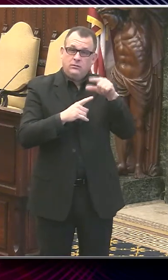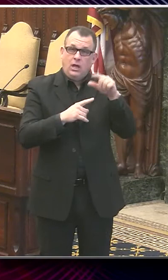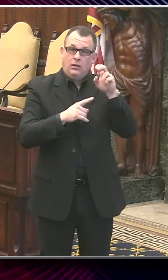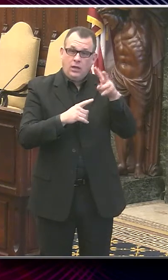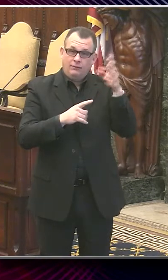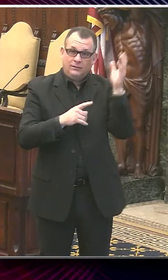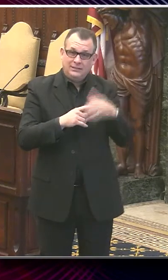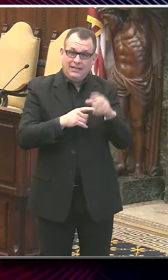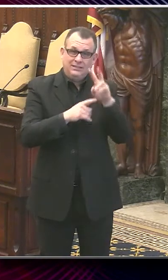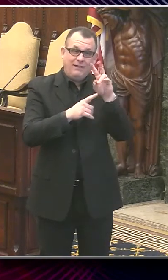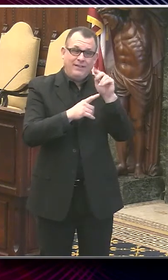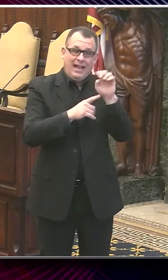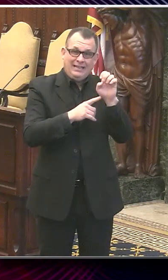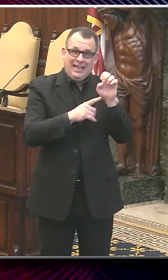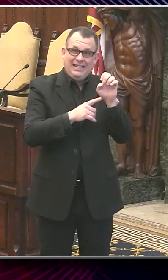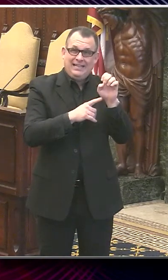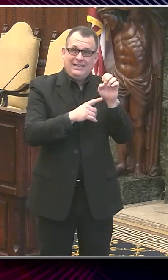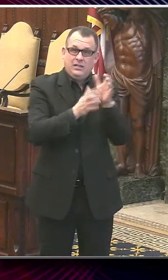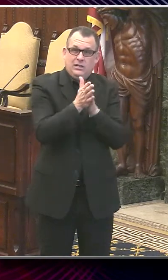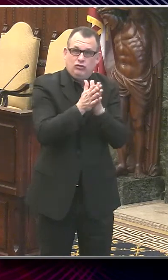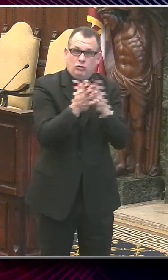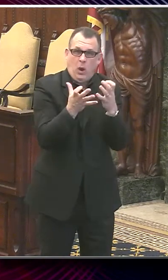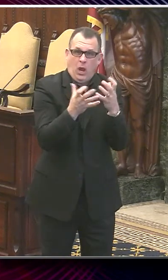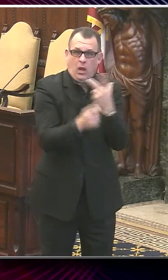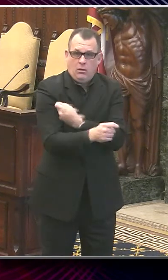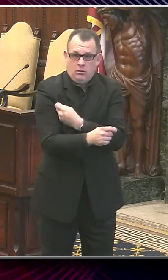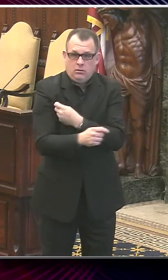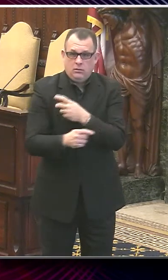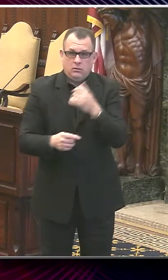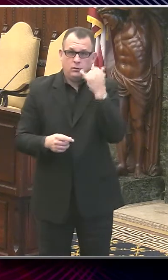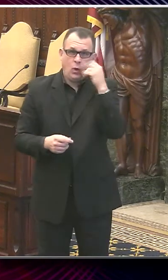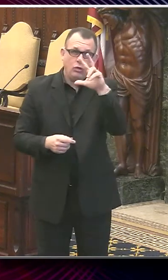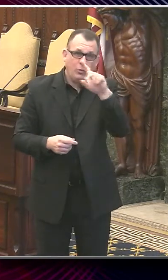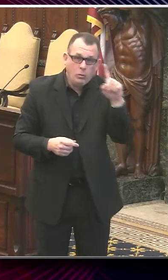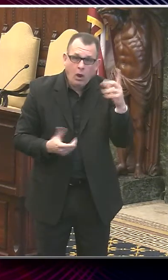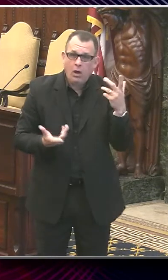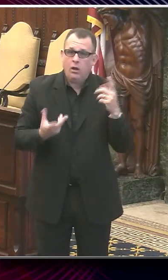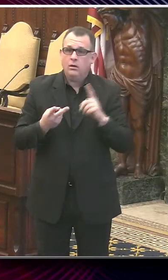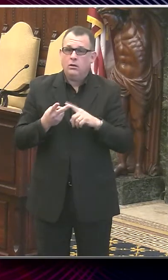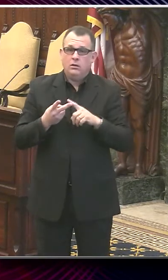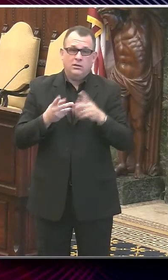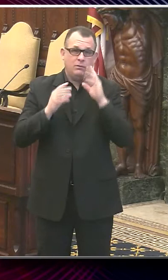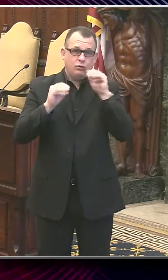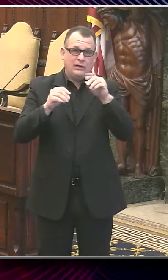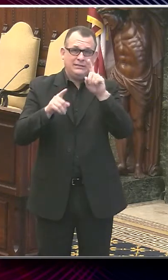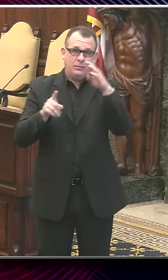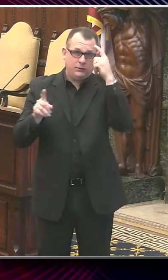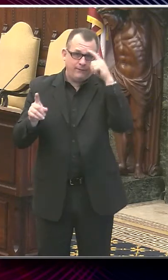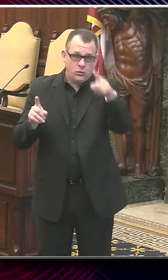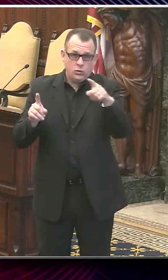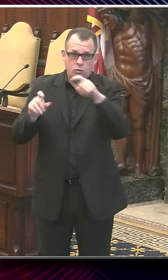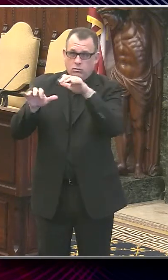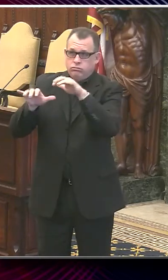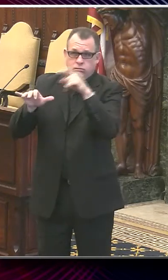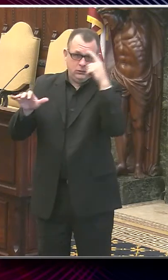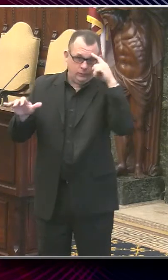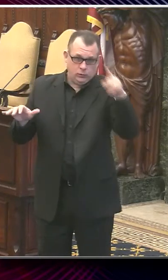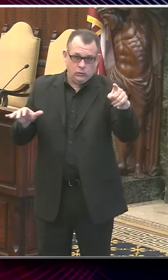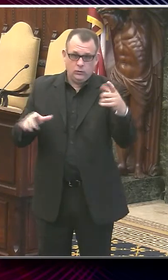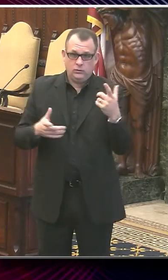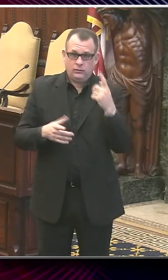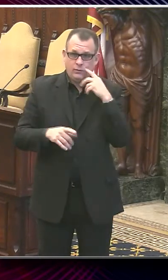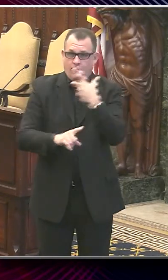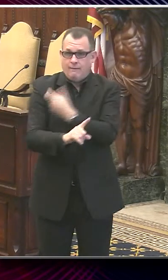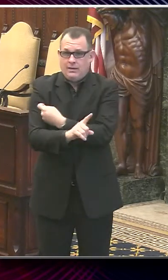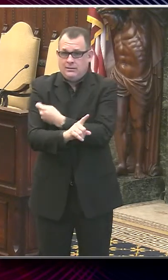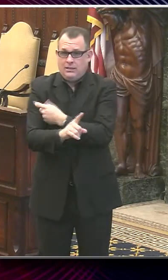www.phila.gov/vaccine-interest. If you don't have any internet, call 311 and they'll put you on our database. That's the way to be directed for multiple vaccination